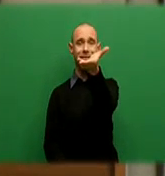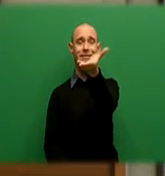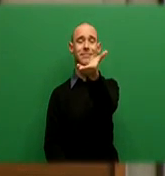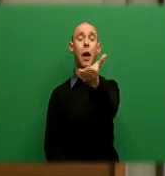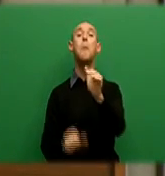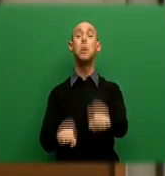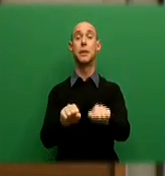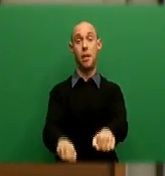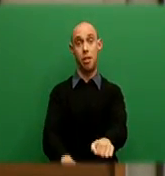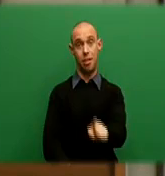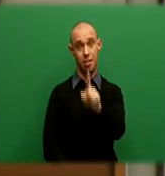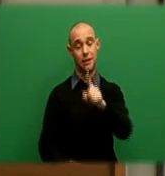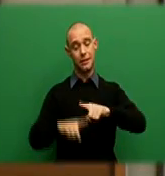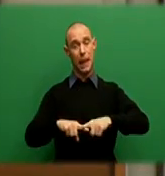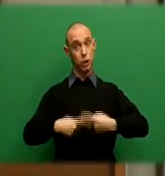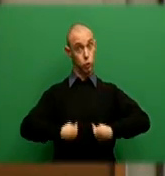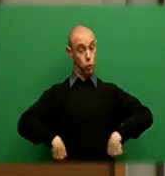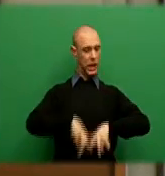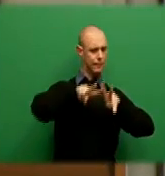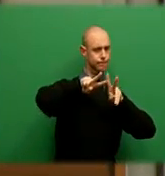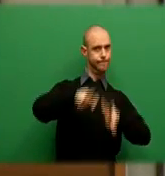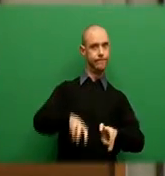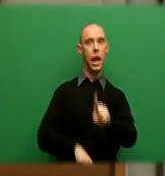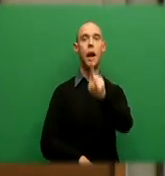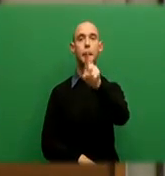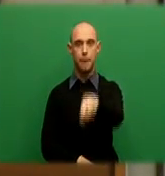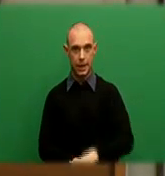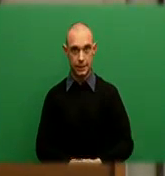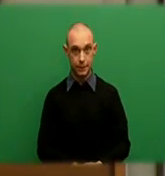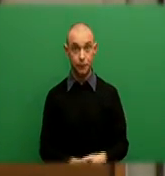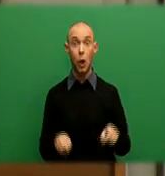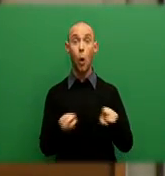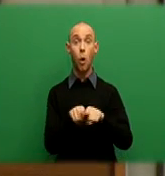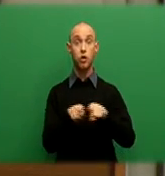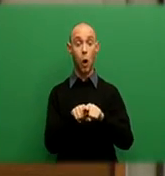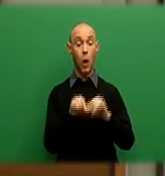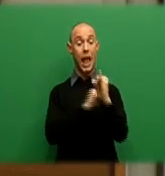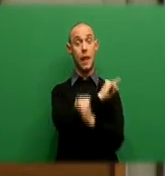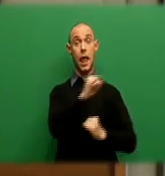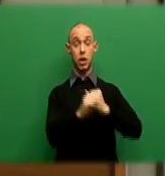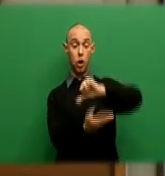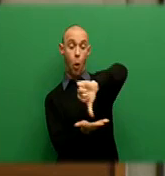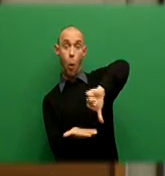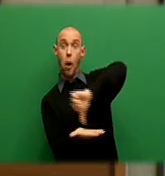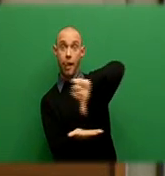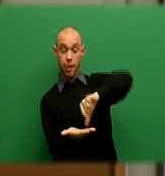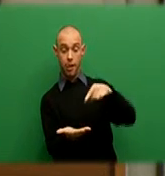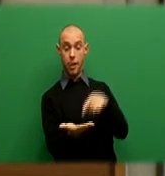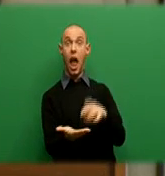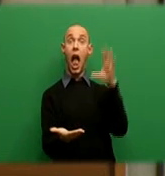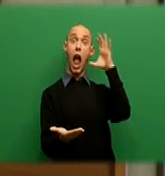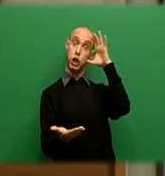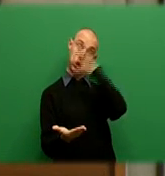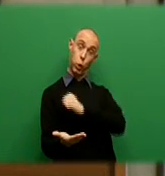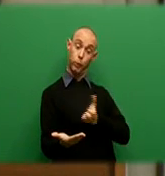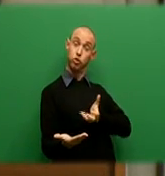forecast. The committee also assesses the risk to the international oil price assumption to be on the